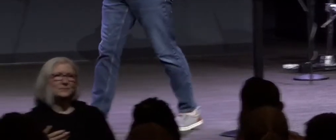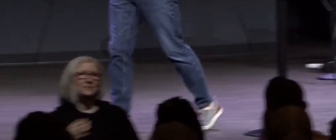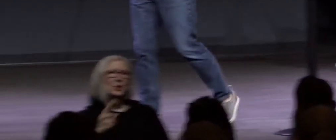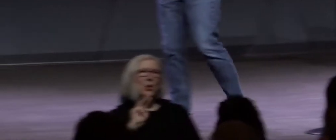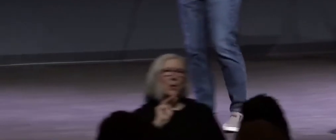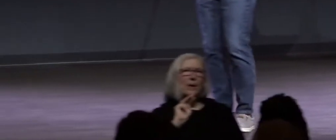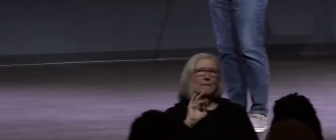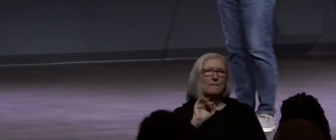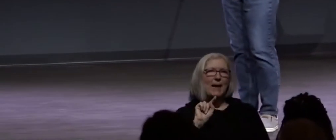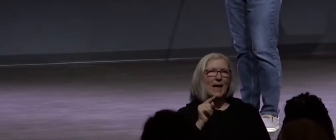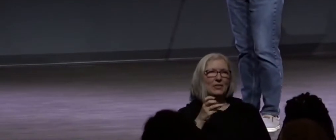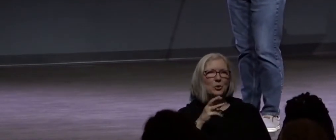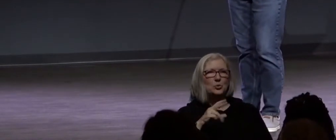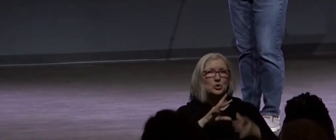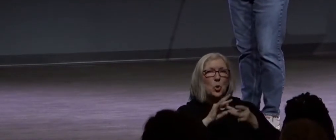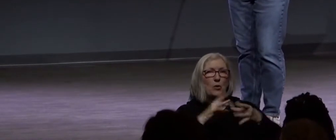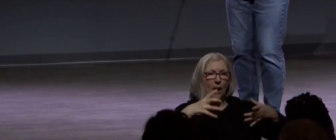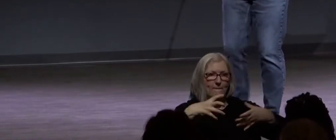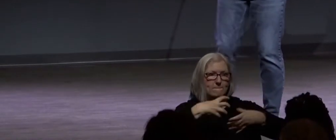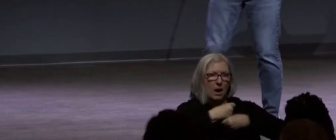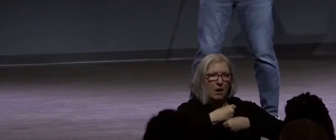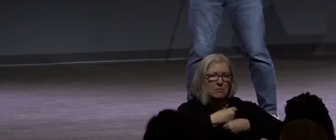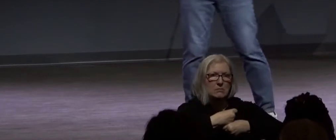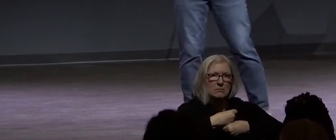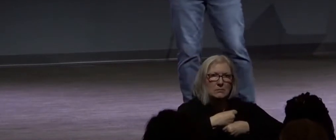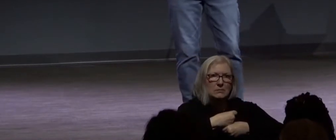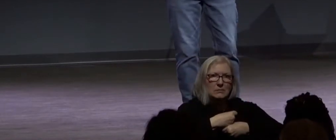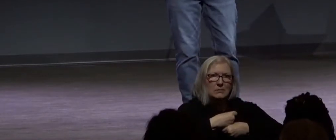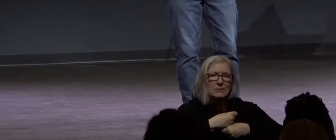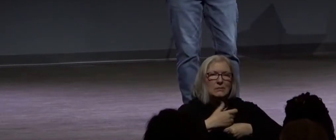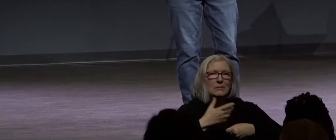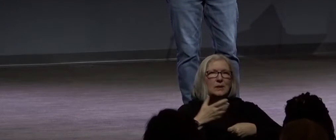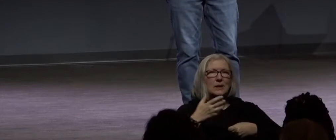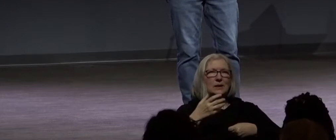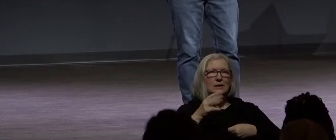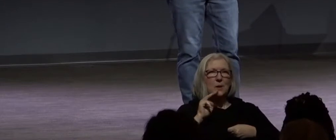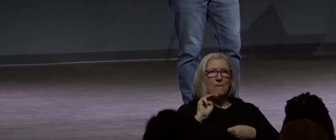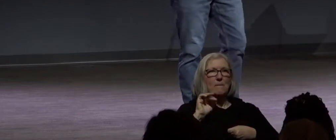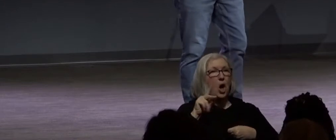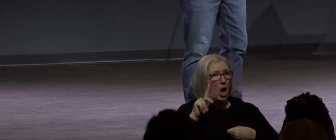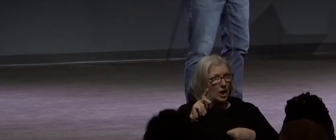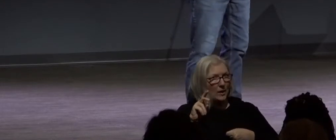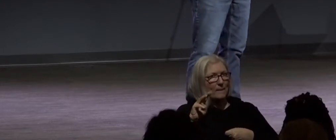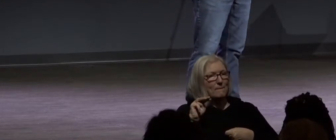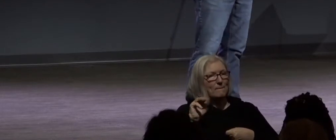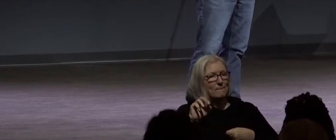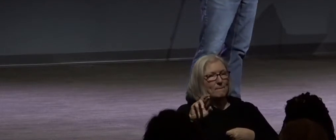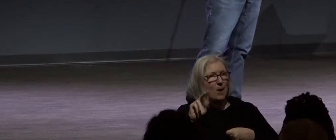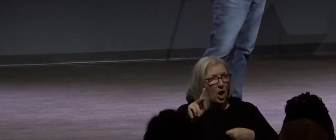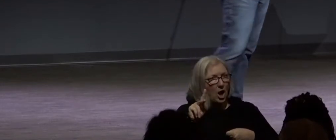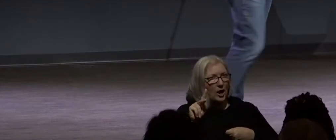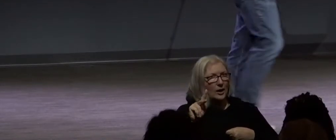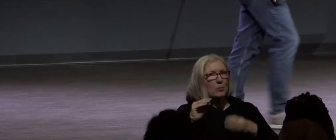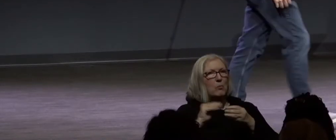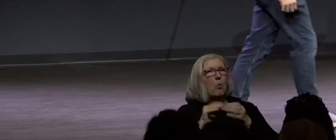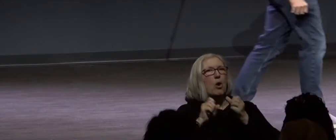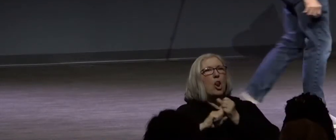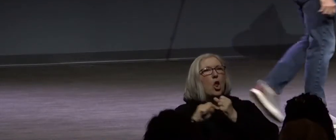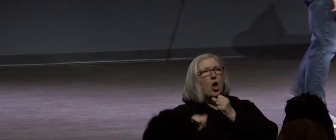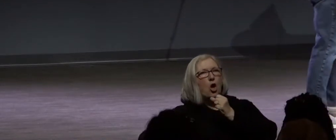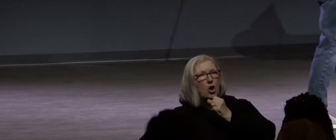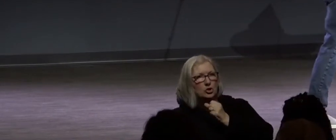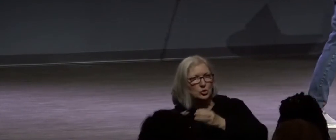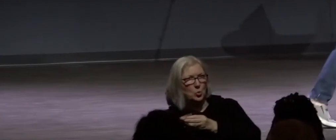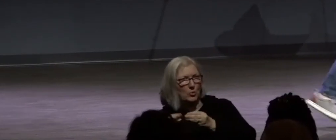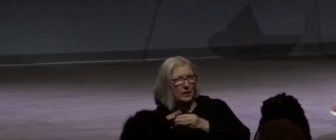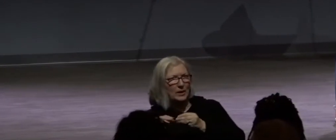Matthew condenses a story that Mark elaborates on. So there's four gospel accounts in our New Testament